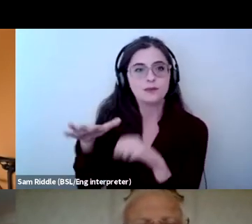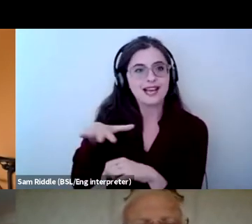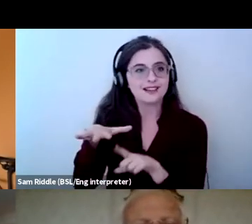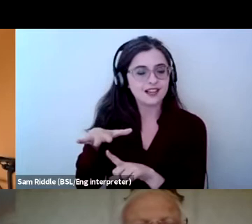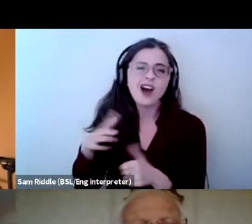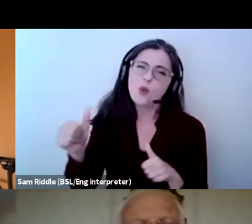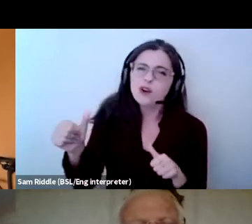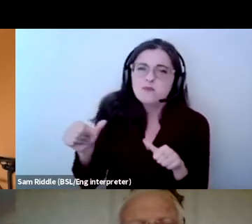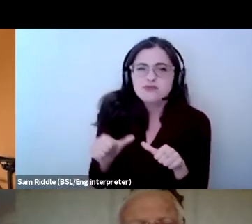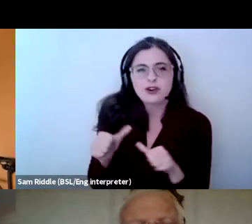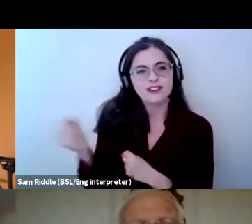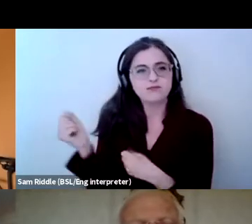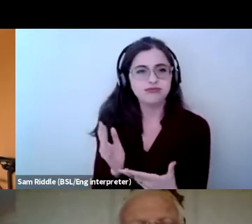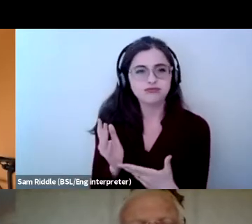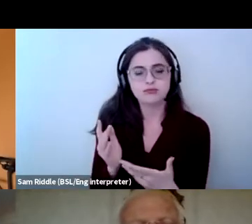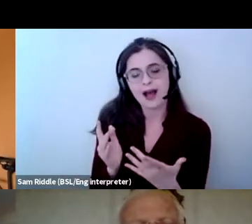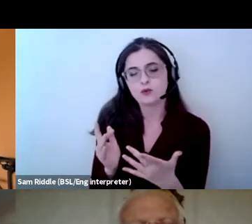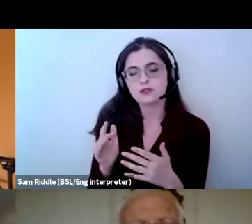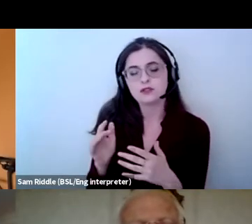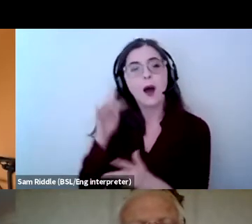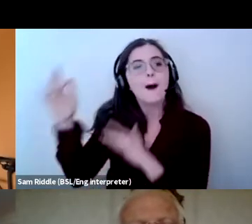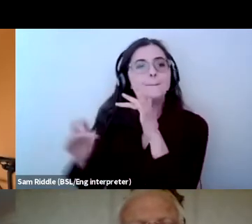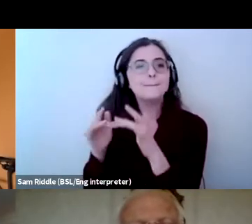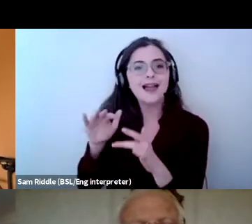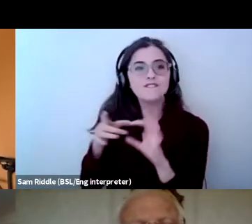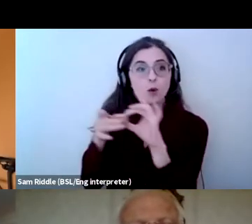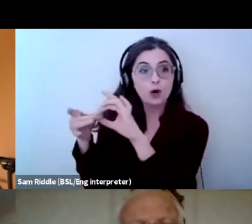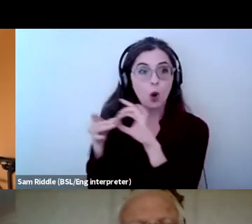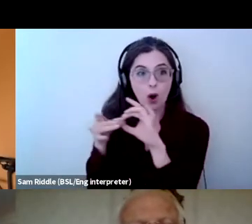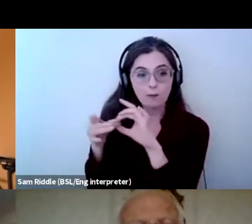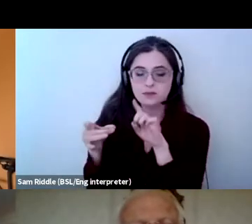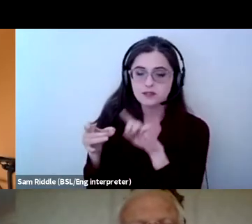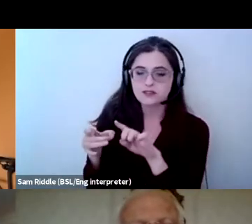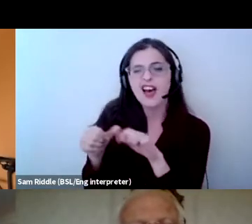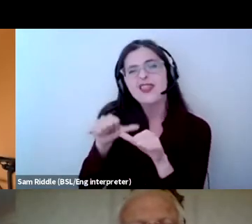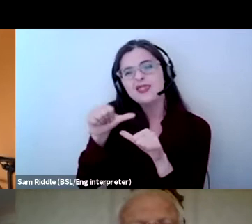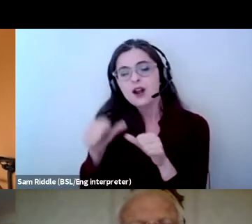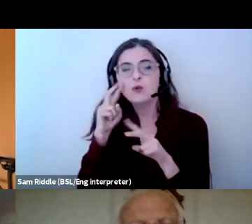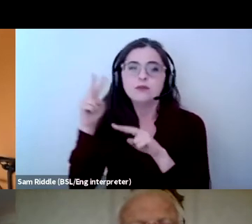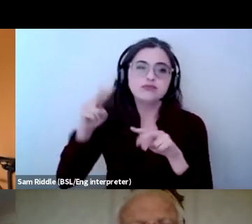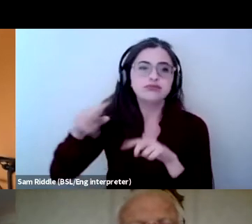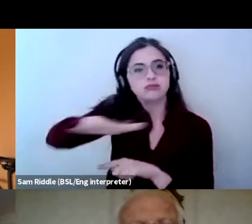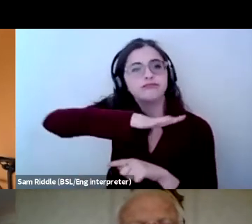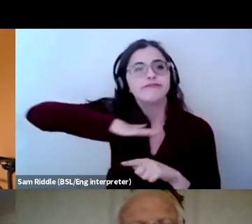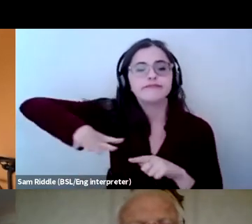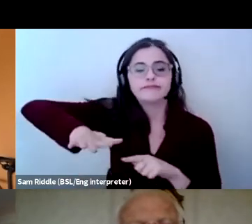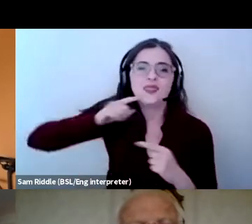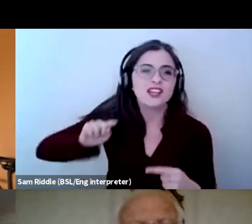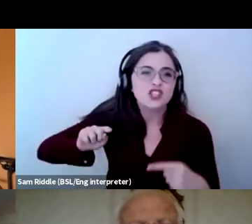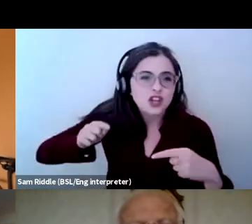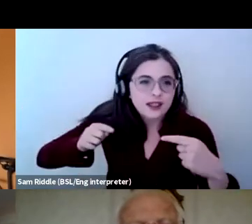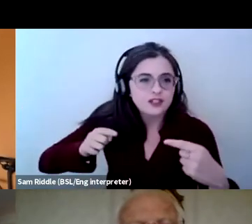brief introduction of platform co-ops and then give you a bit of an overview of the landscape and the